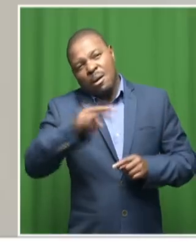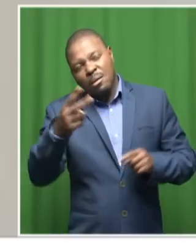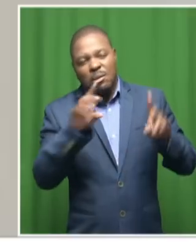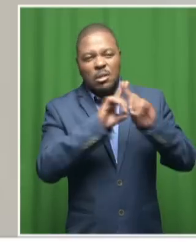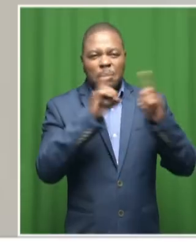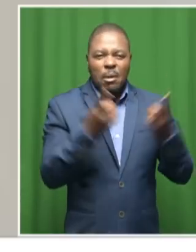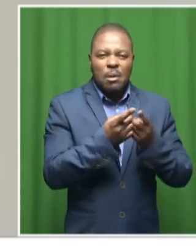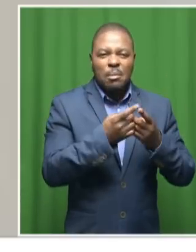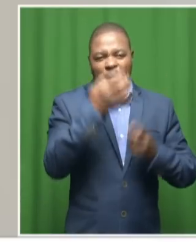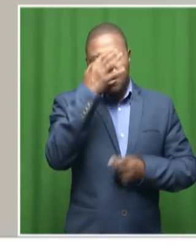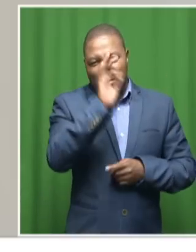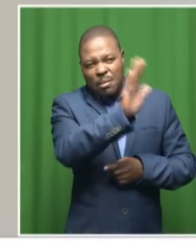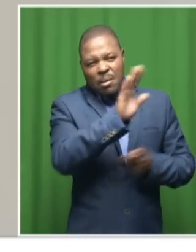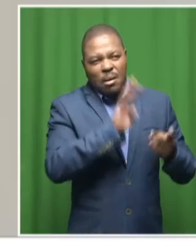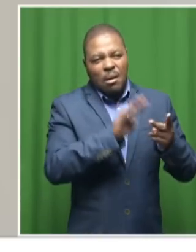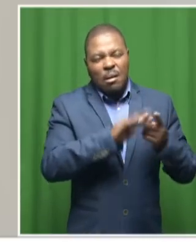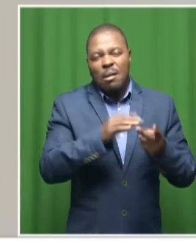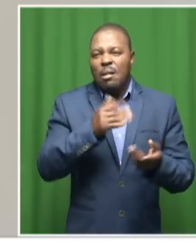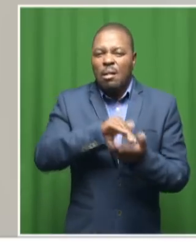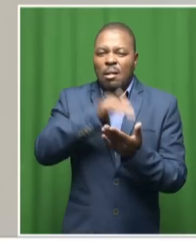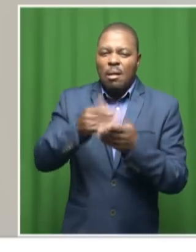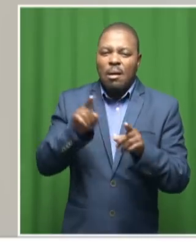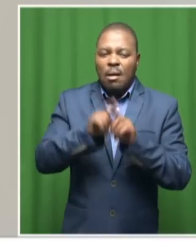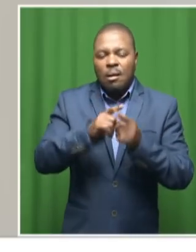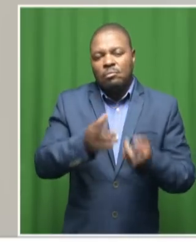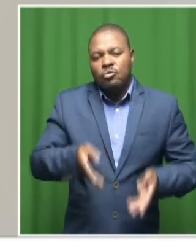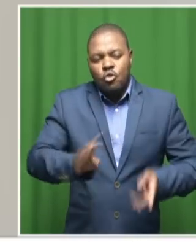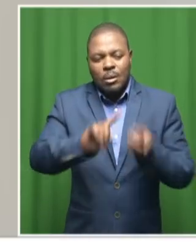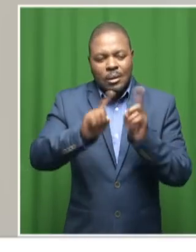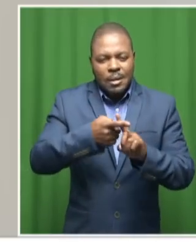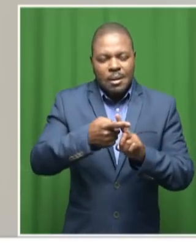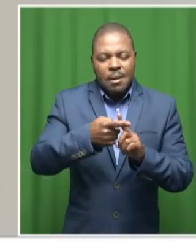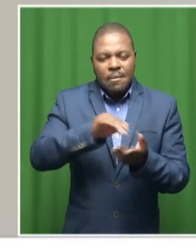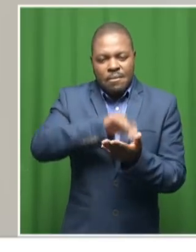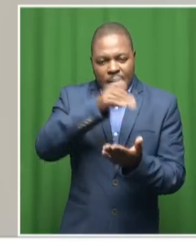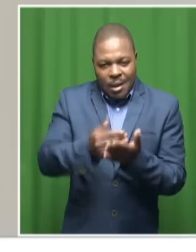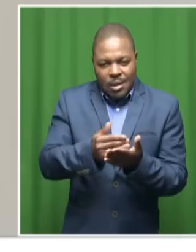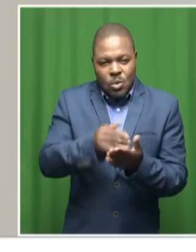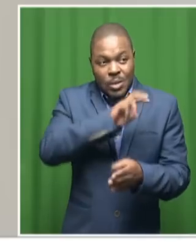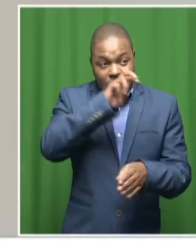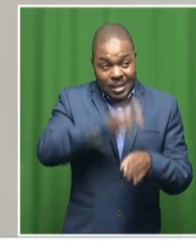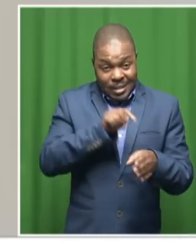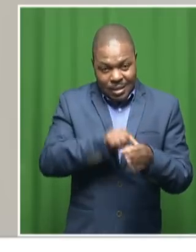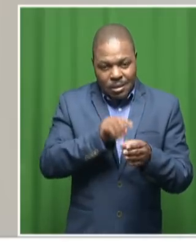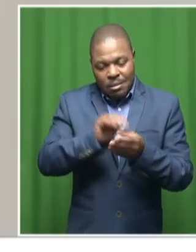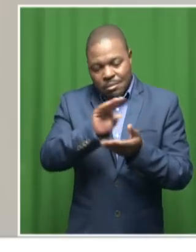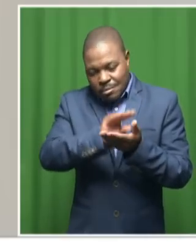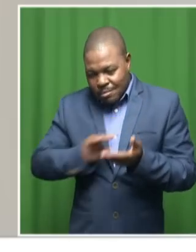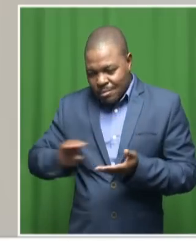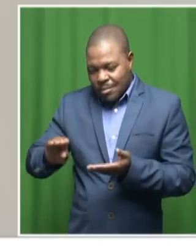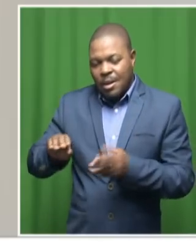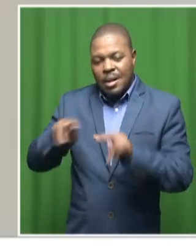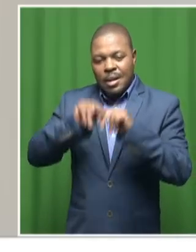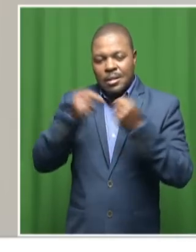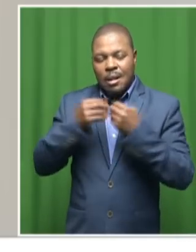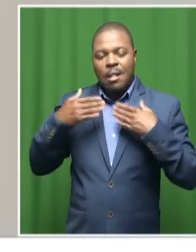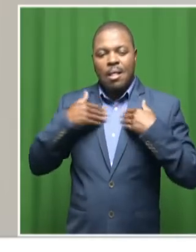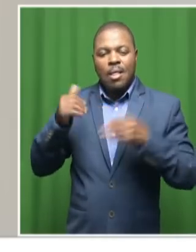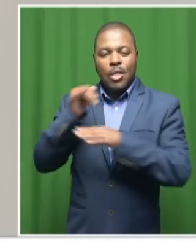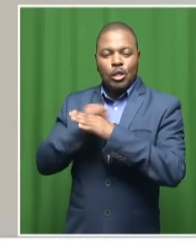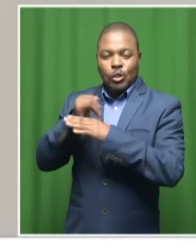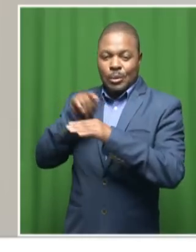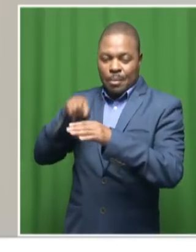departments and in other funds like the Road Accident Fund, which need to be channeled through the National Health Insurance. And there